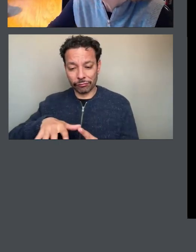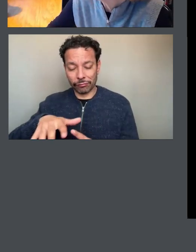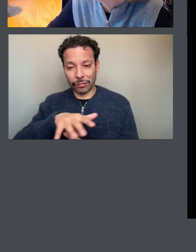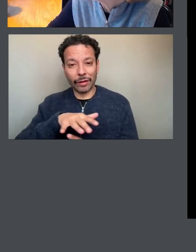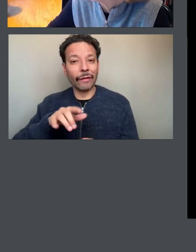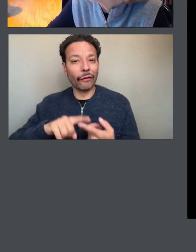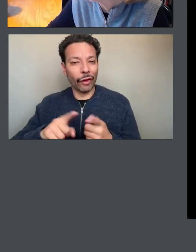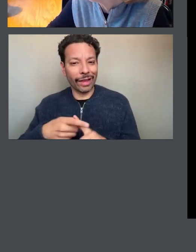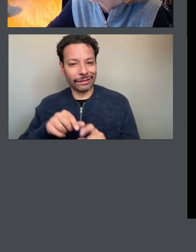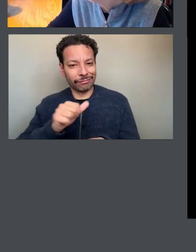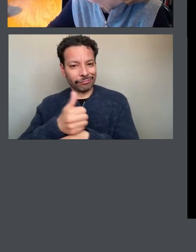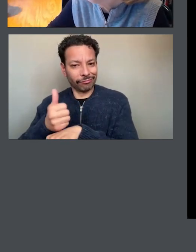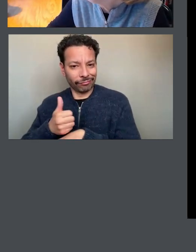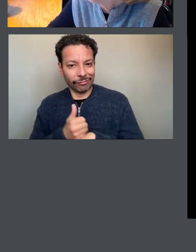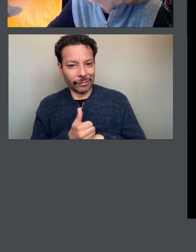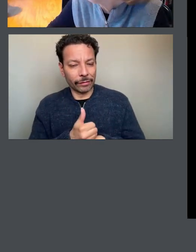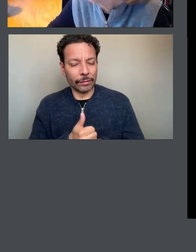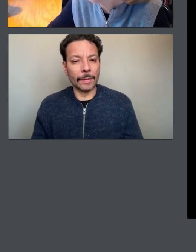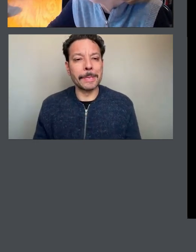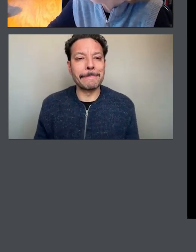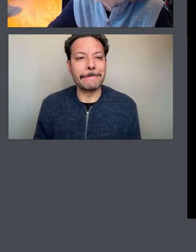friends.